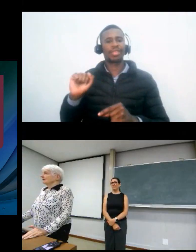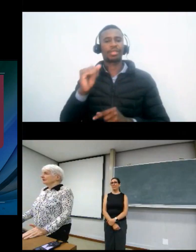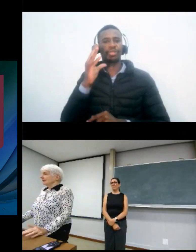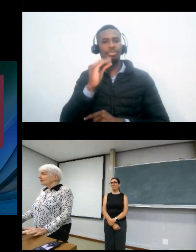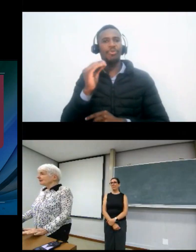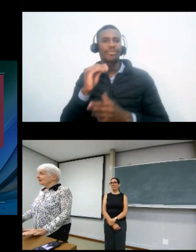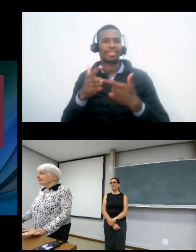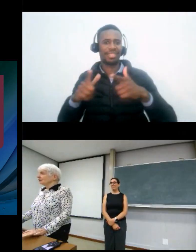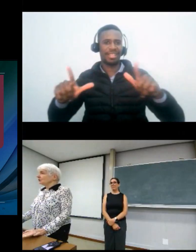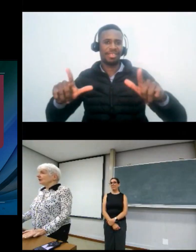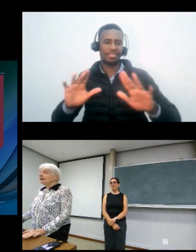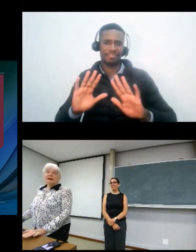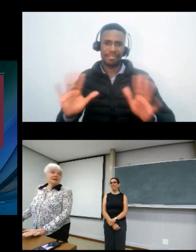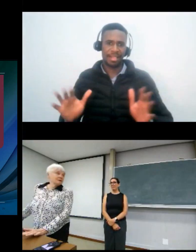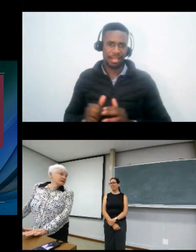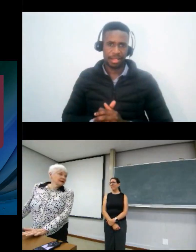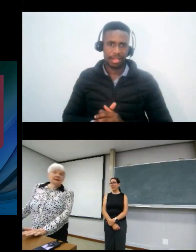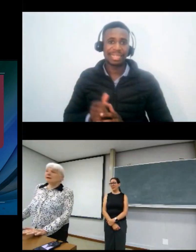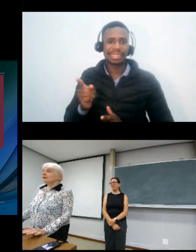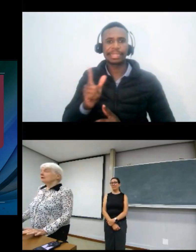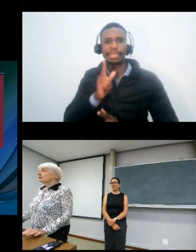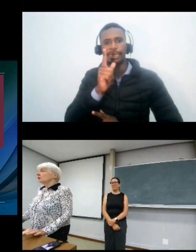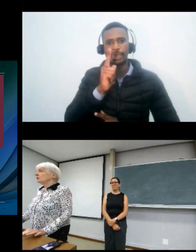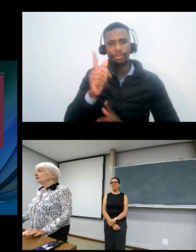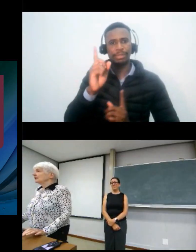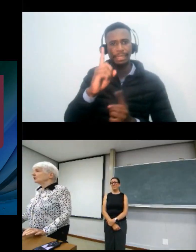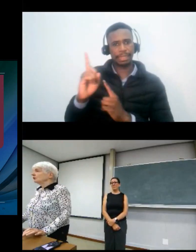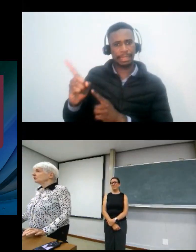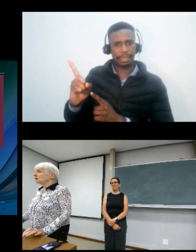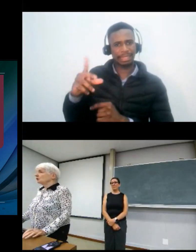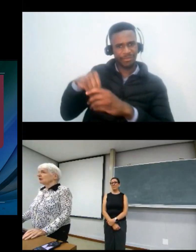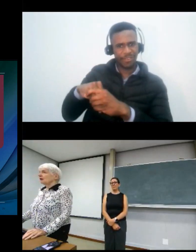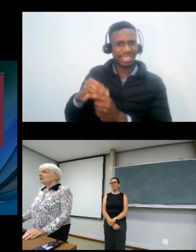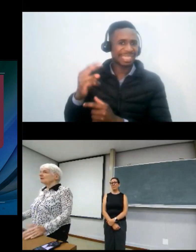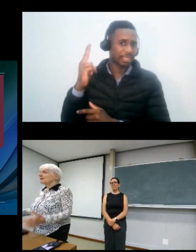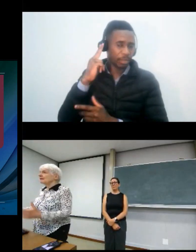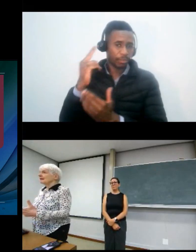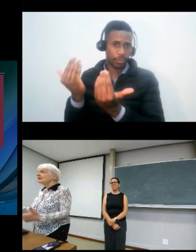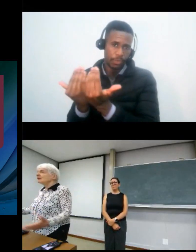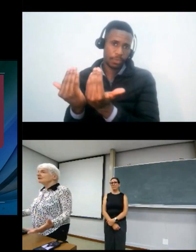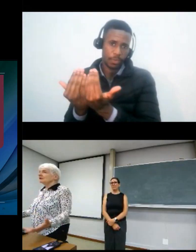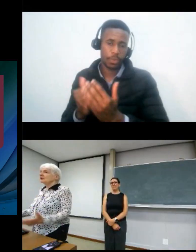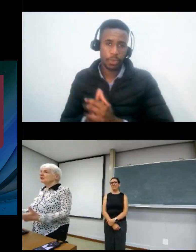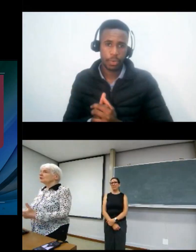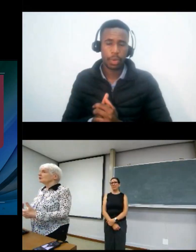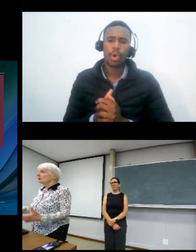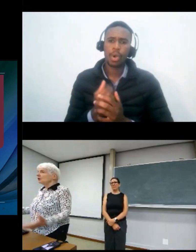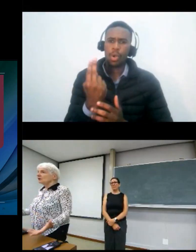about this, unfortunately, as we said, not only the history of schools, but current